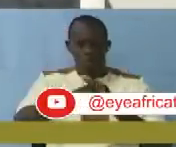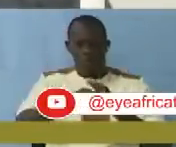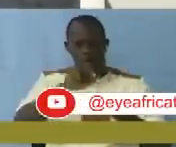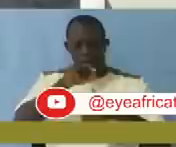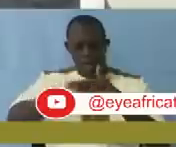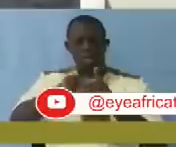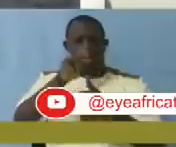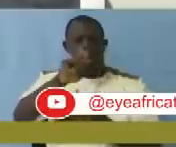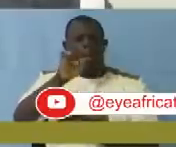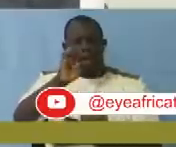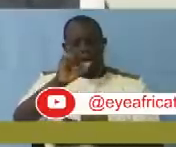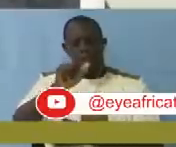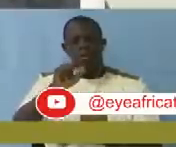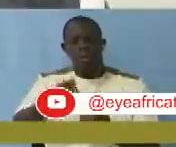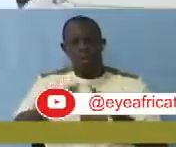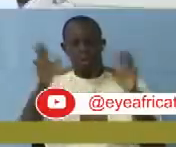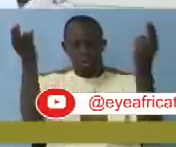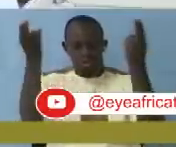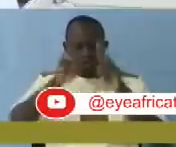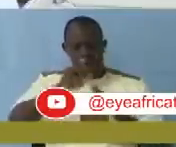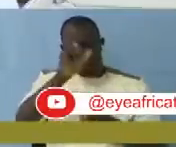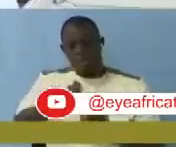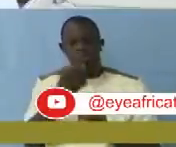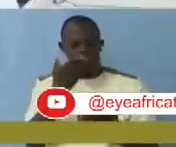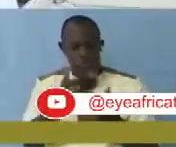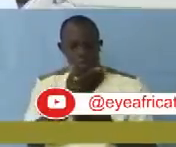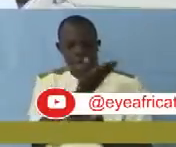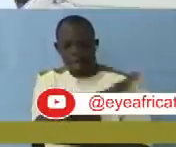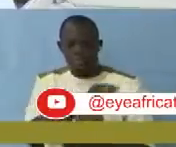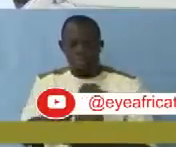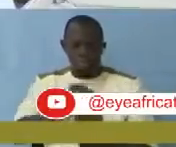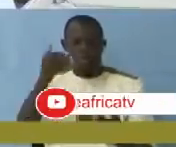can you allow me to come in, please? Please. You